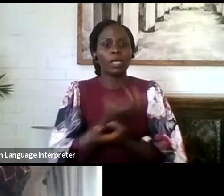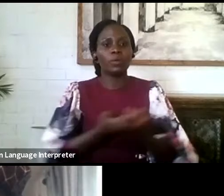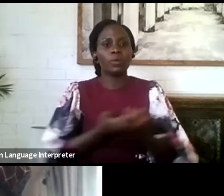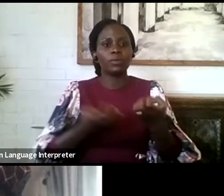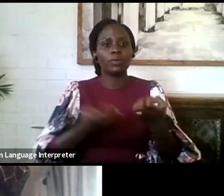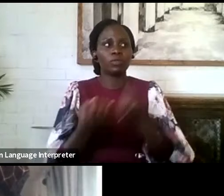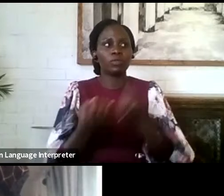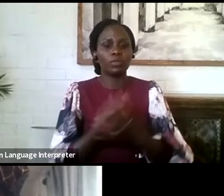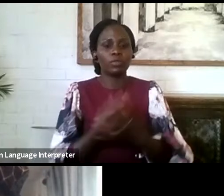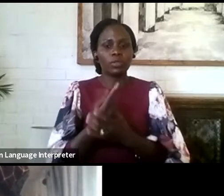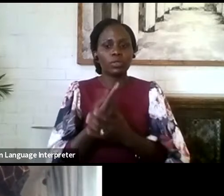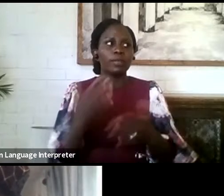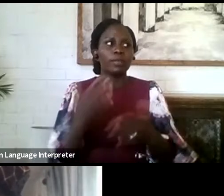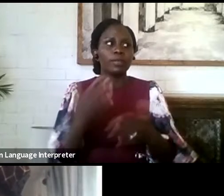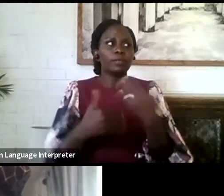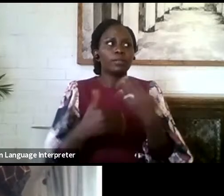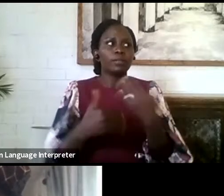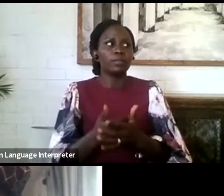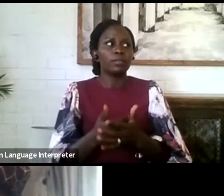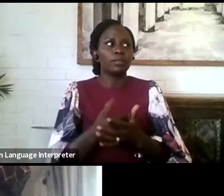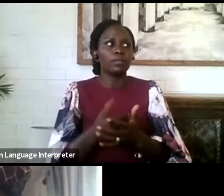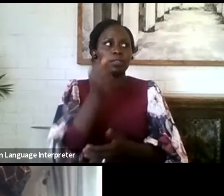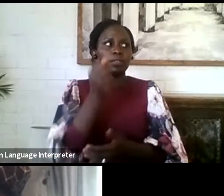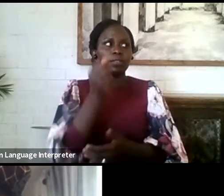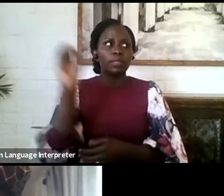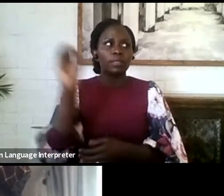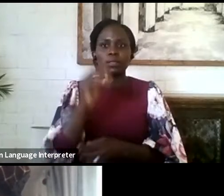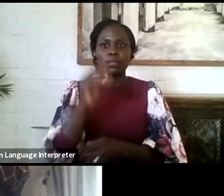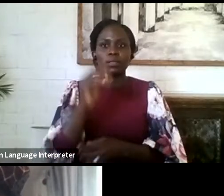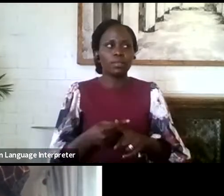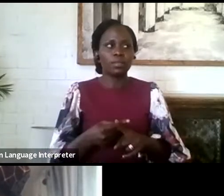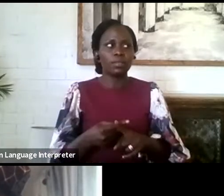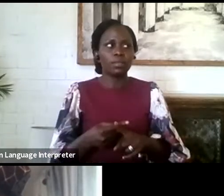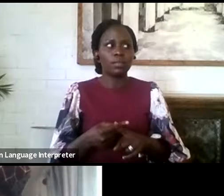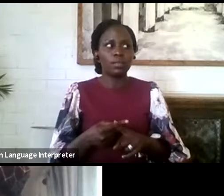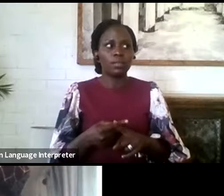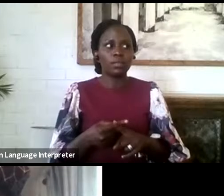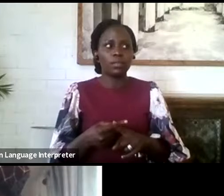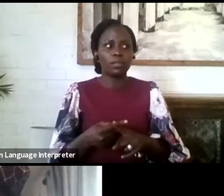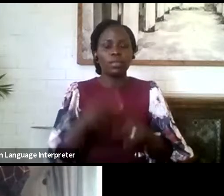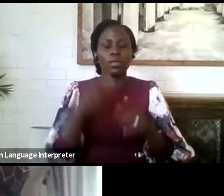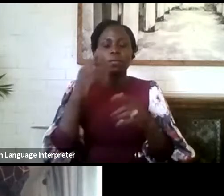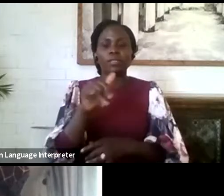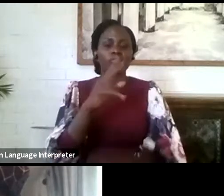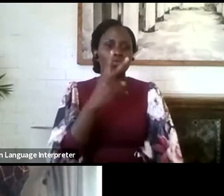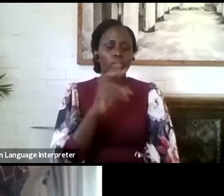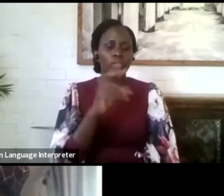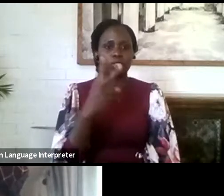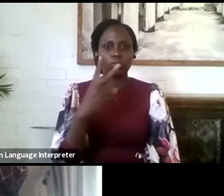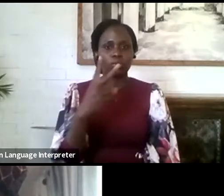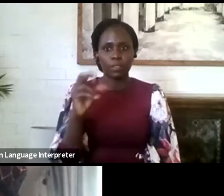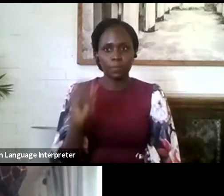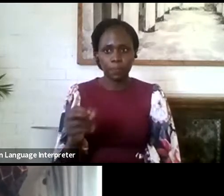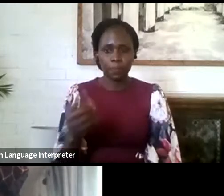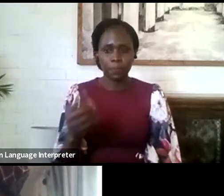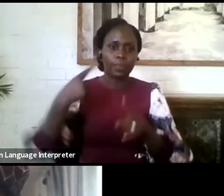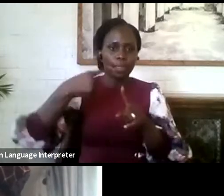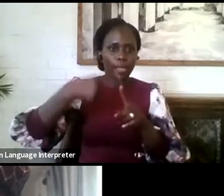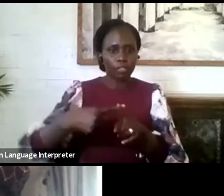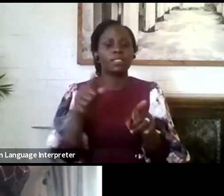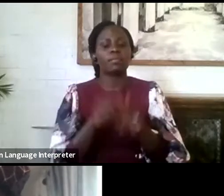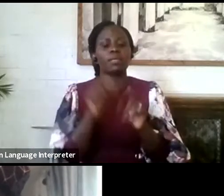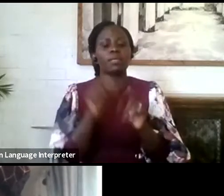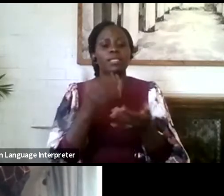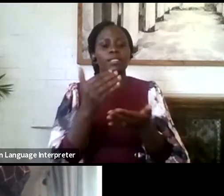of GDPs in emerging economies by 2020. And in addition, it can save governments and the private